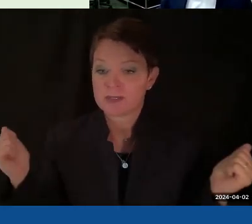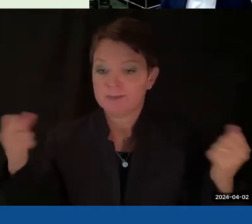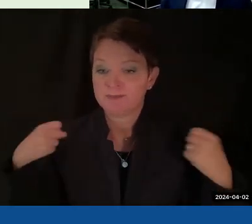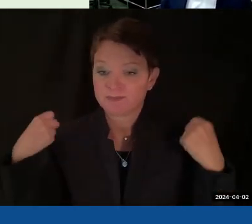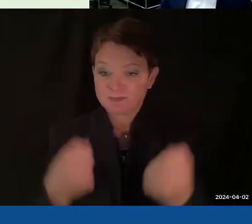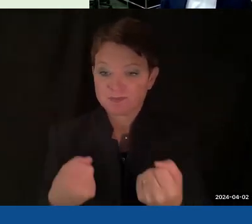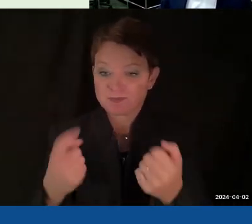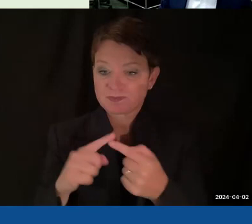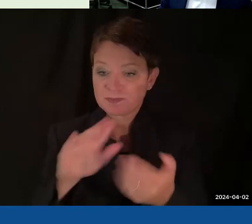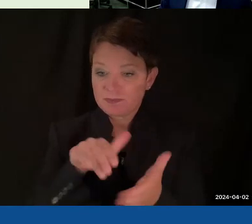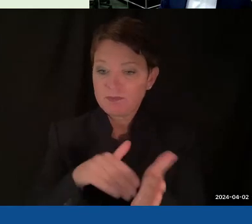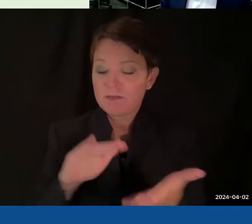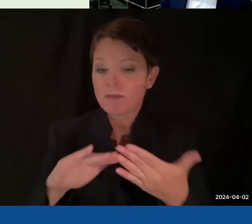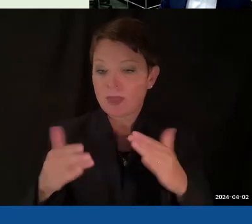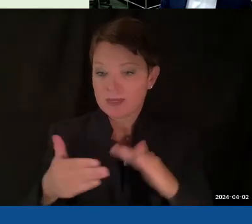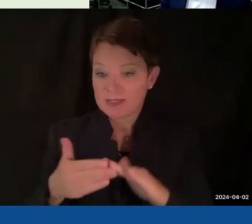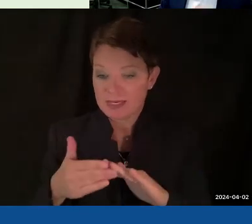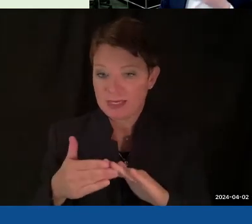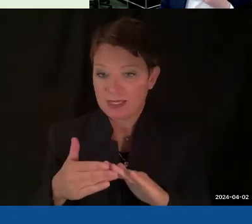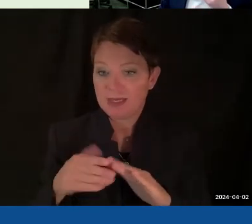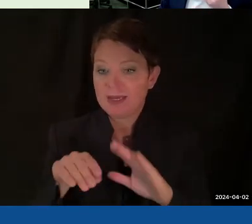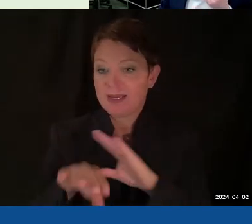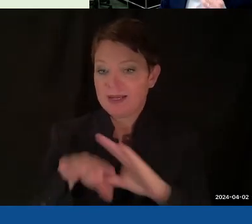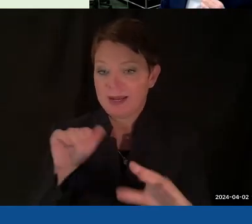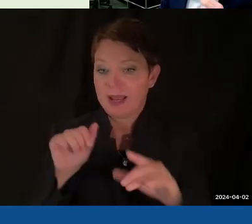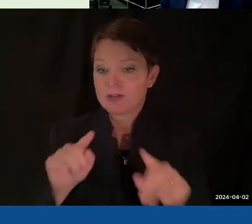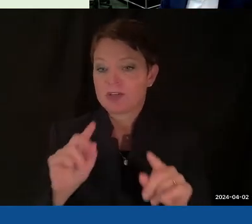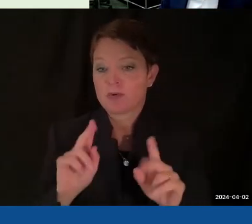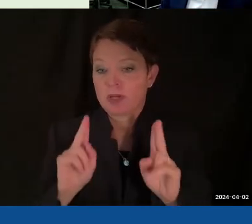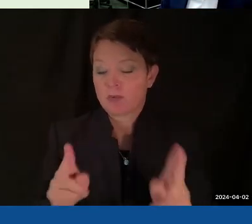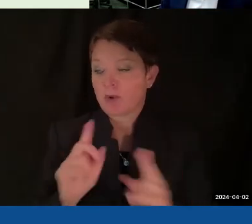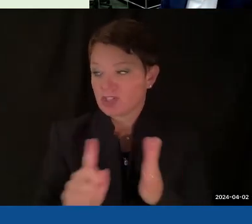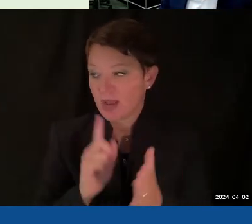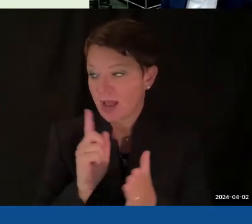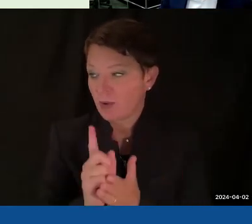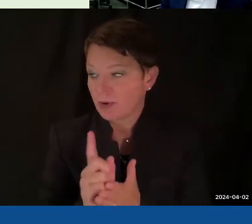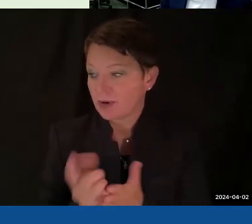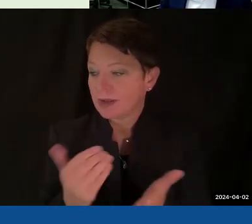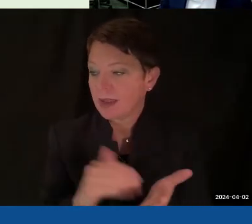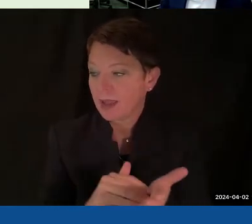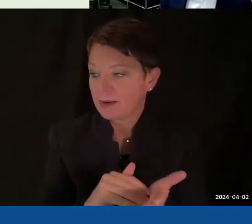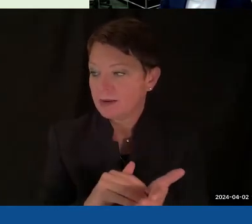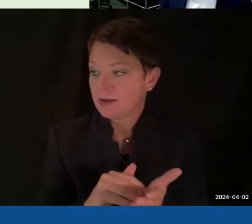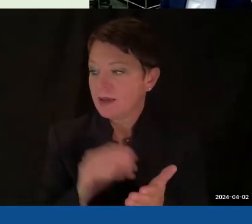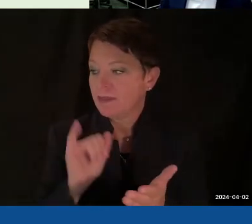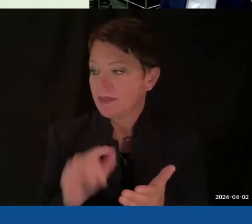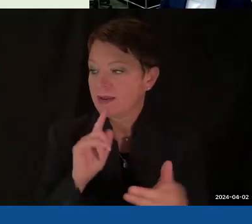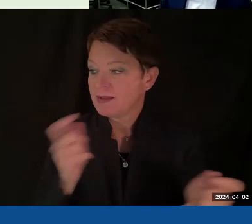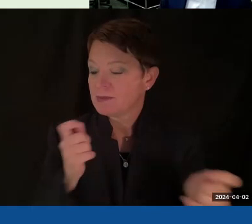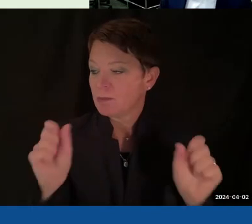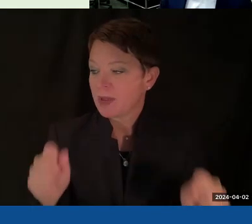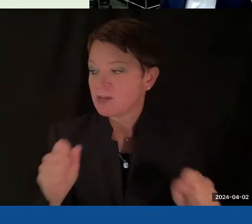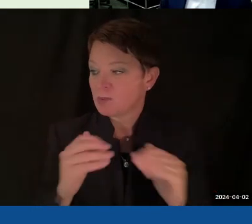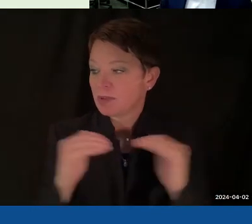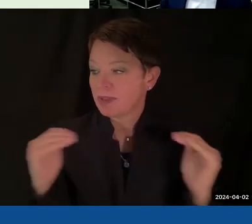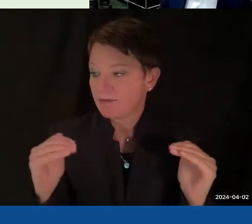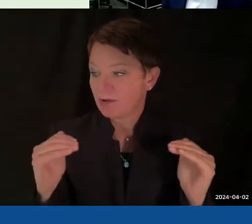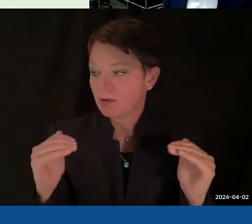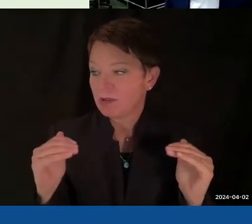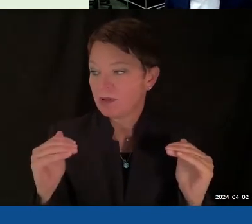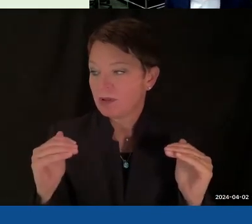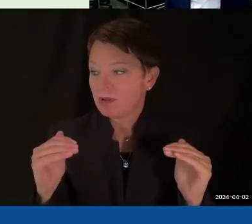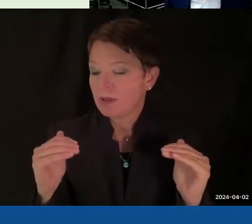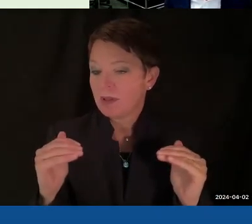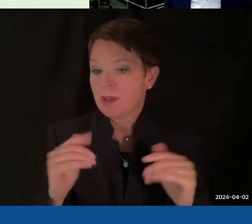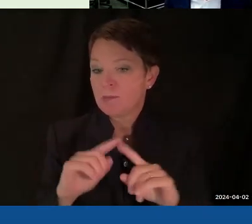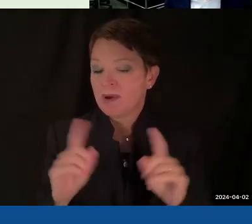into Center City, into and out of Center City during rush hour. So once again, it is a manageable level of cars. I think